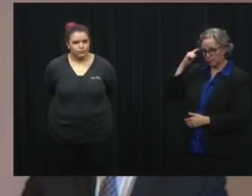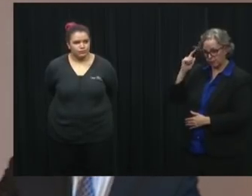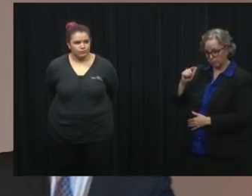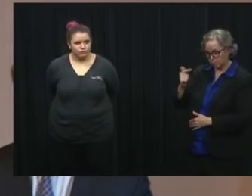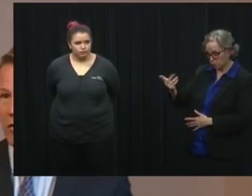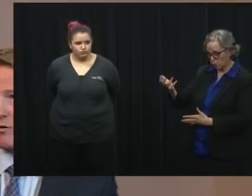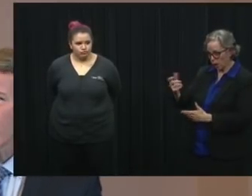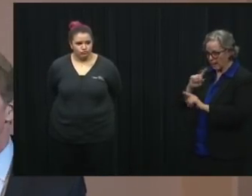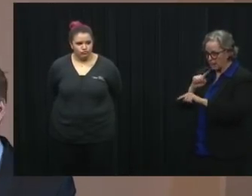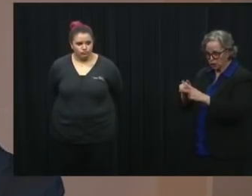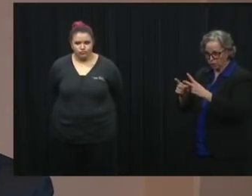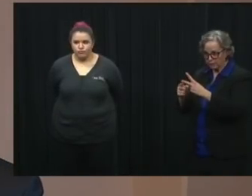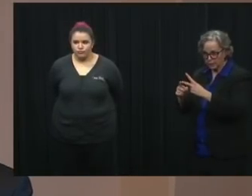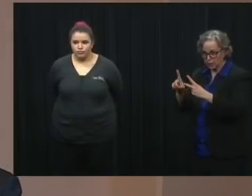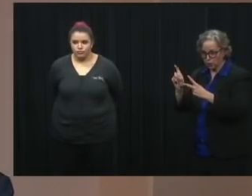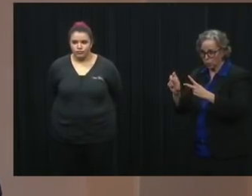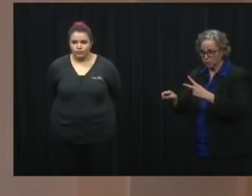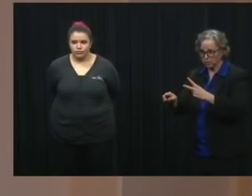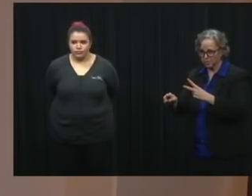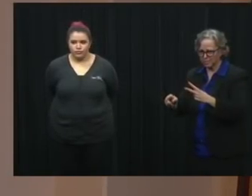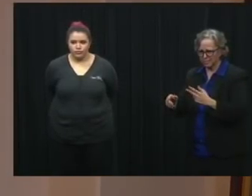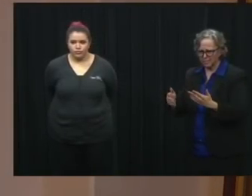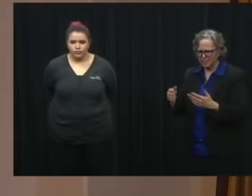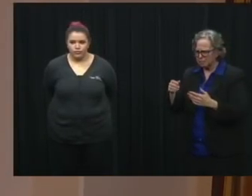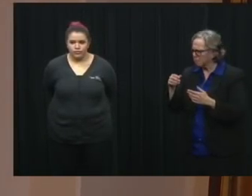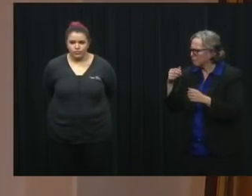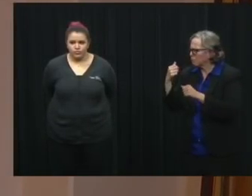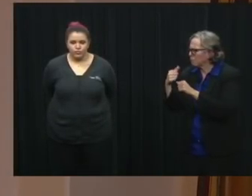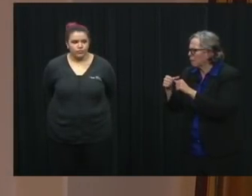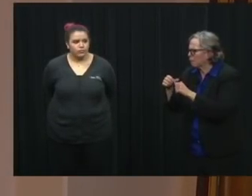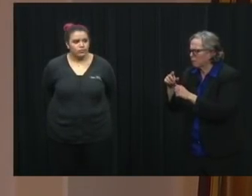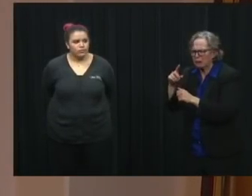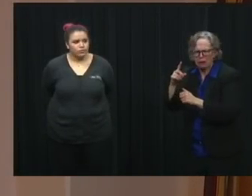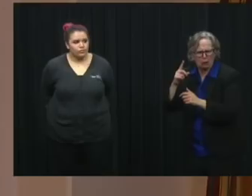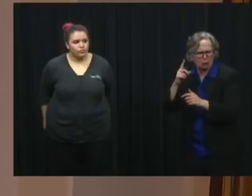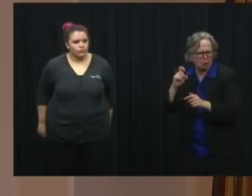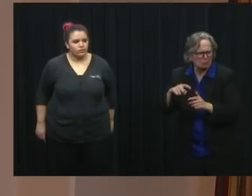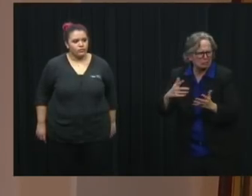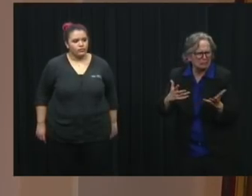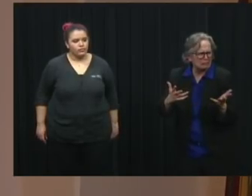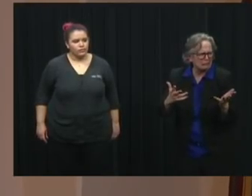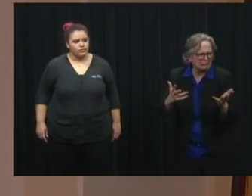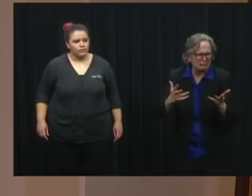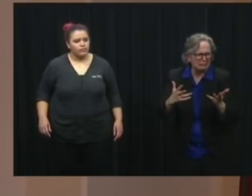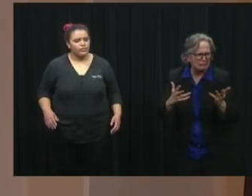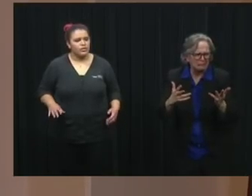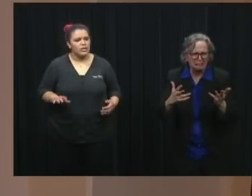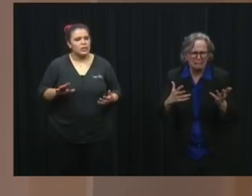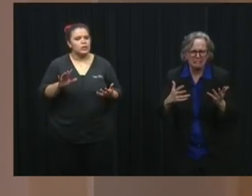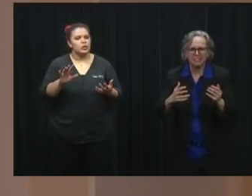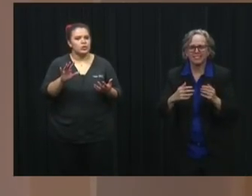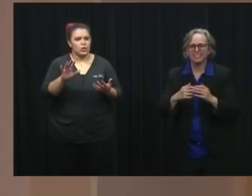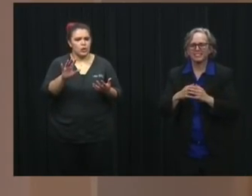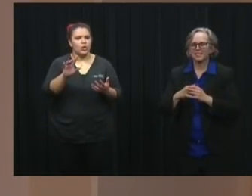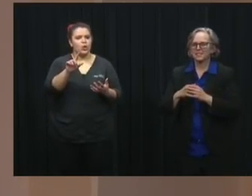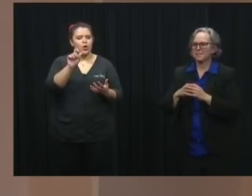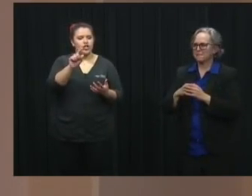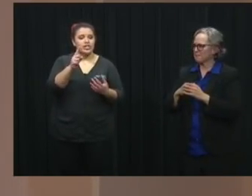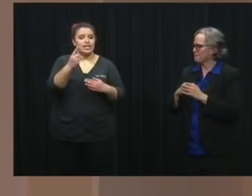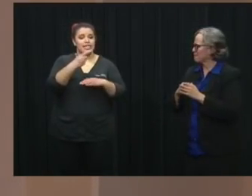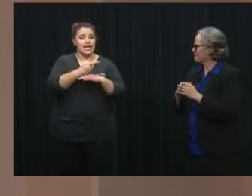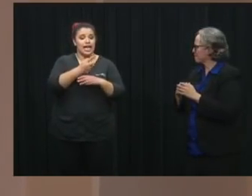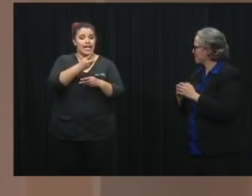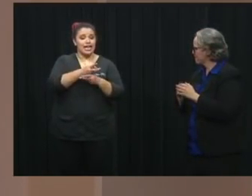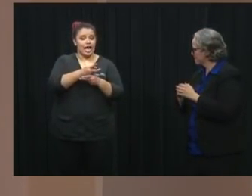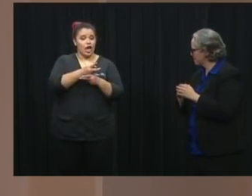Which part of the question? We got three questions. Yeah. So the question was, are daycares eligible for small business loans and